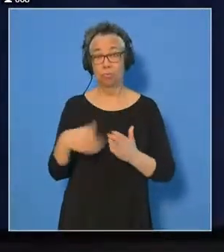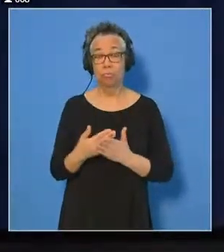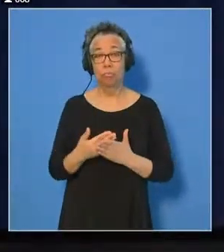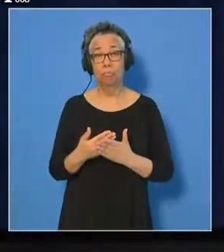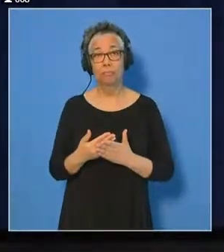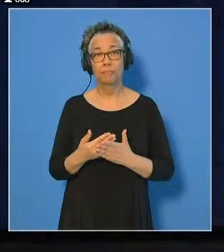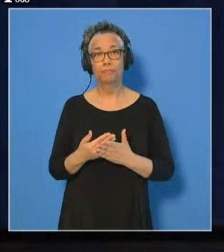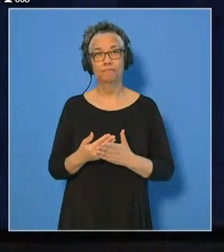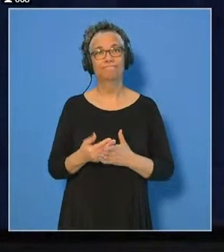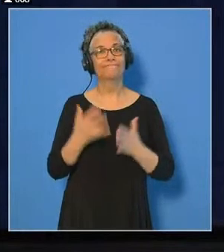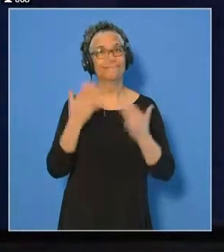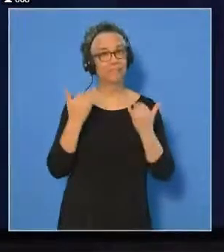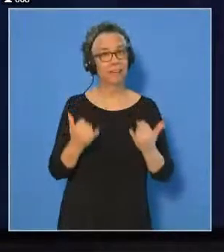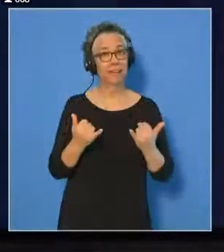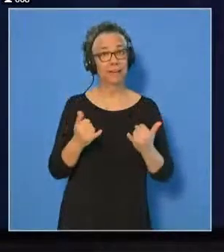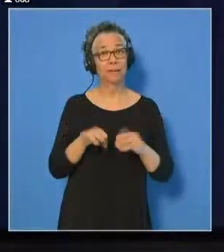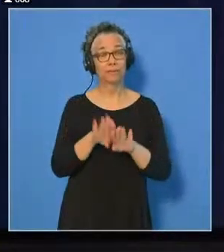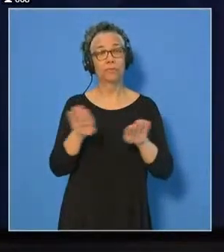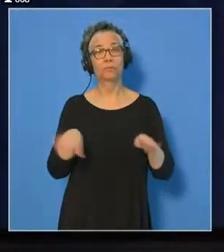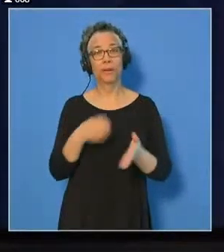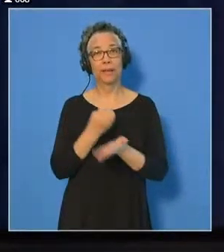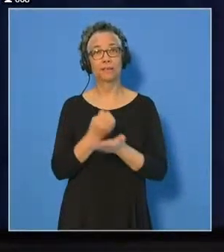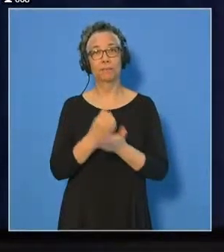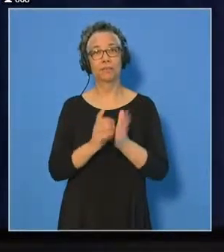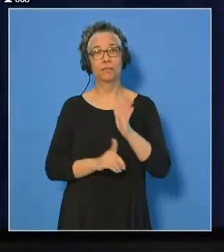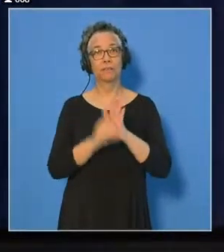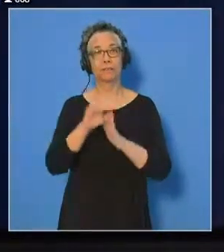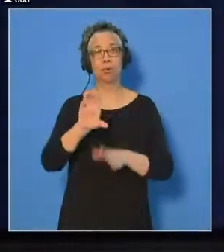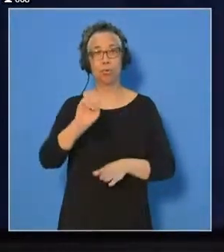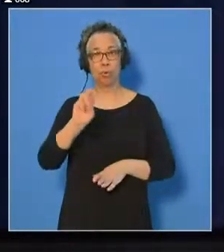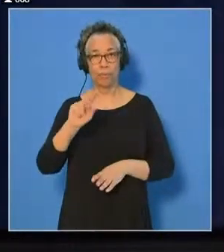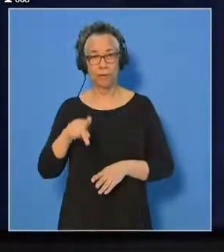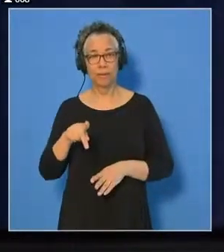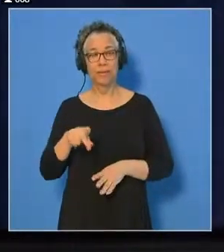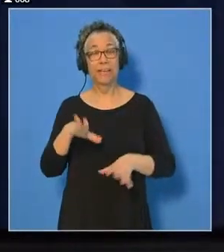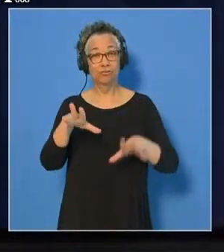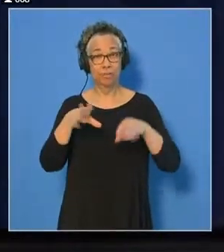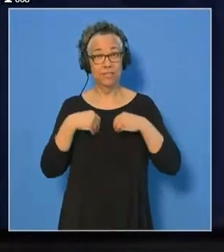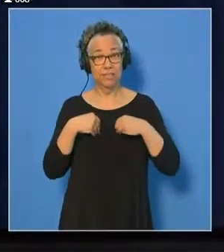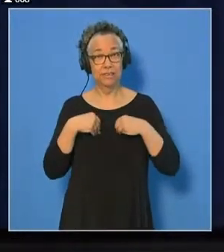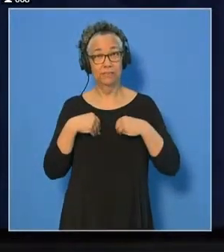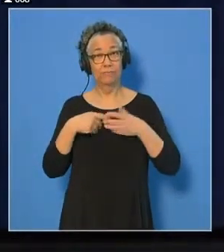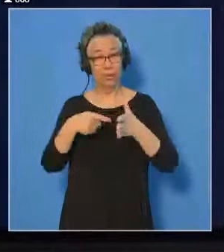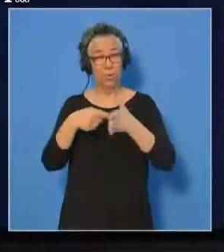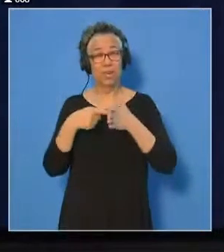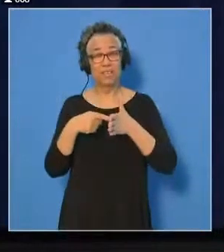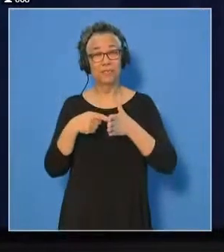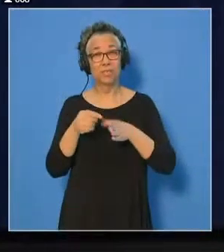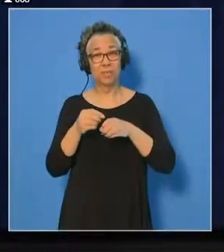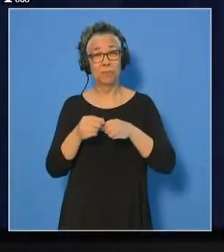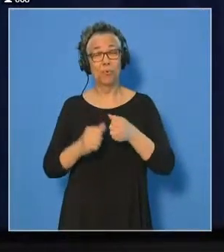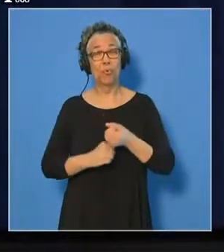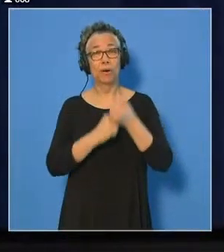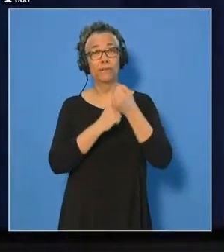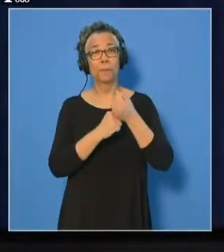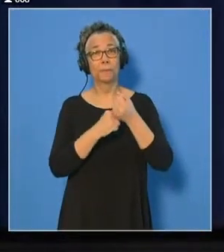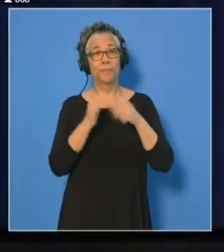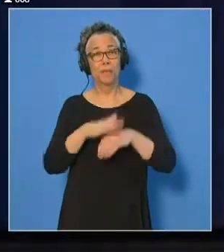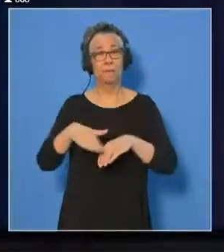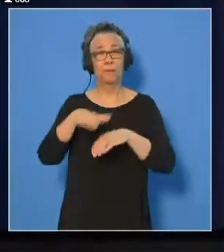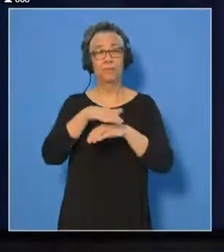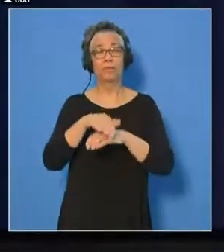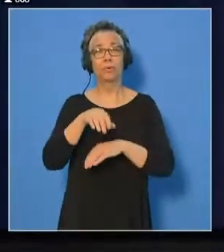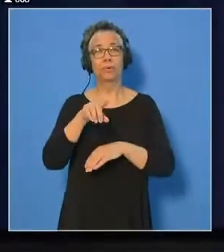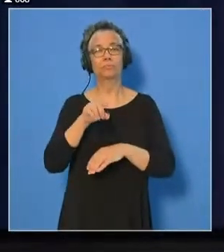note that to date, the Bermuda Economic Development Corporation has received requests for support for over 150